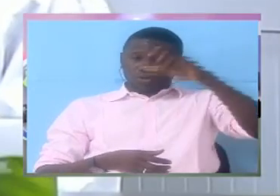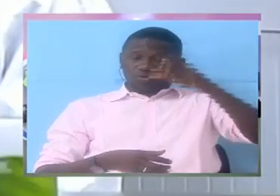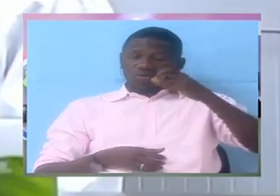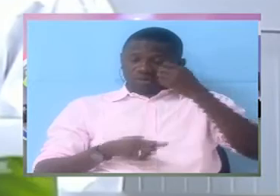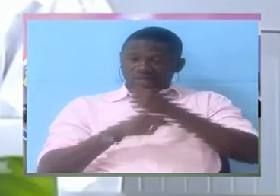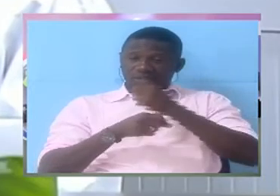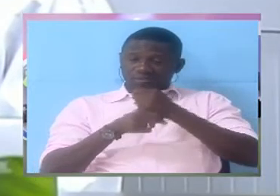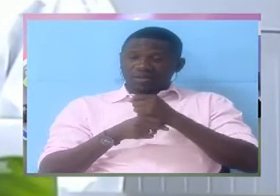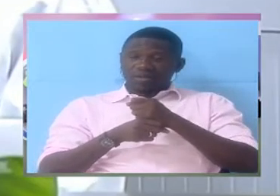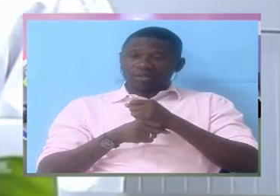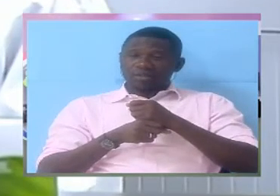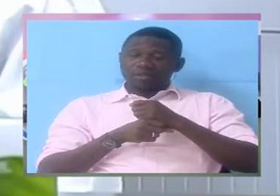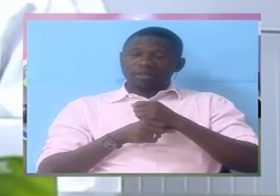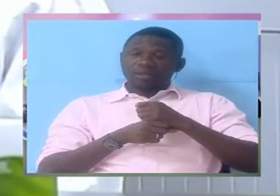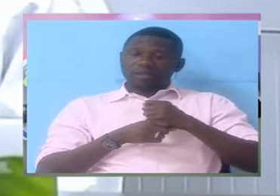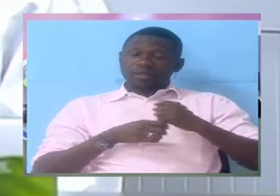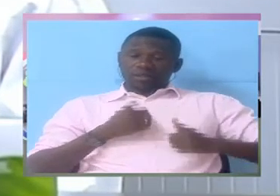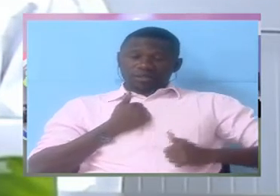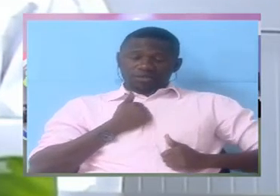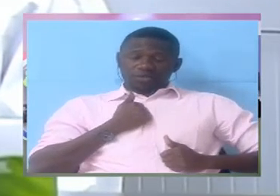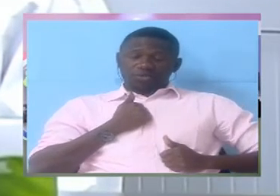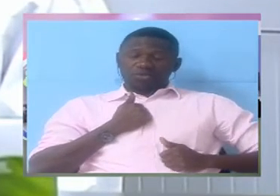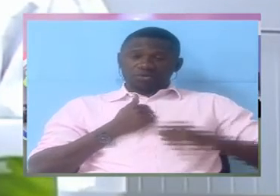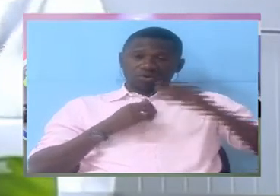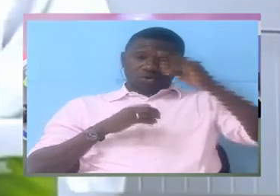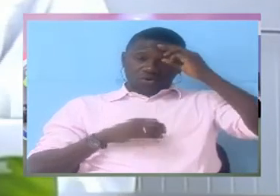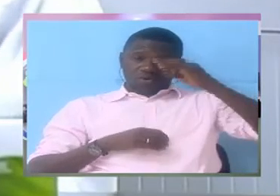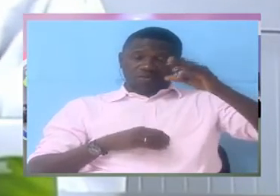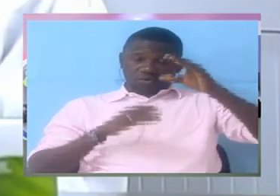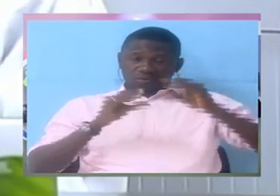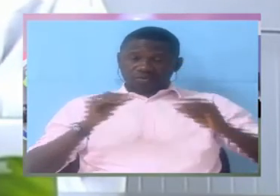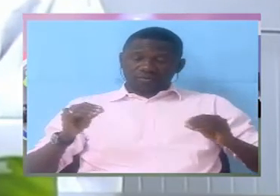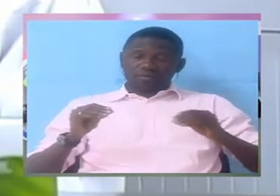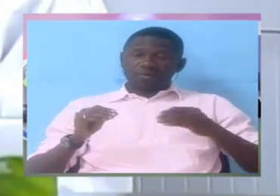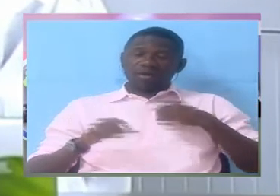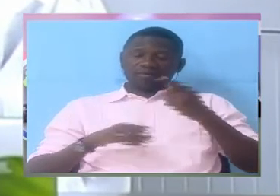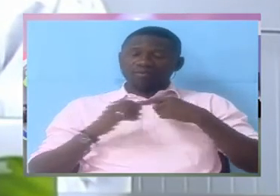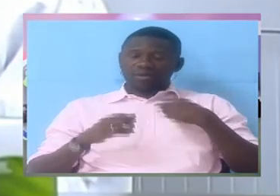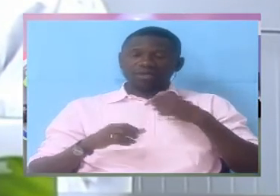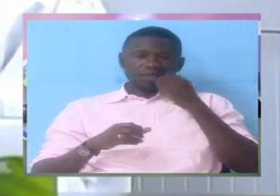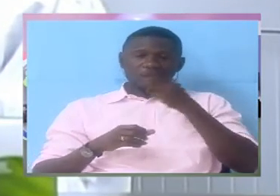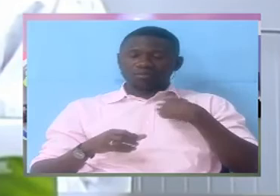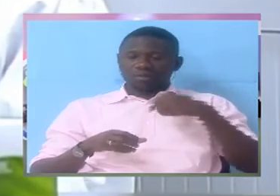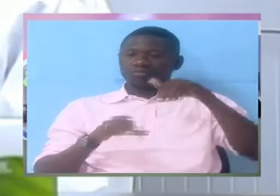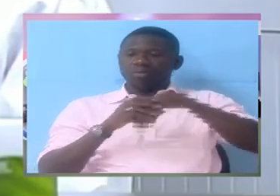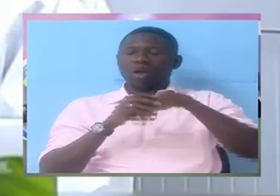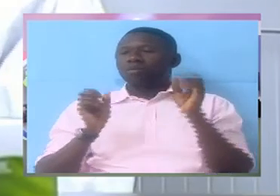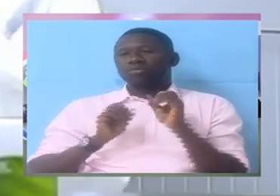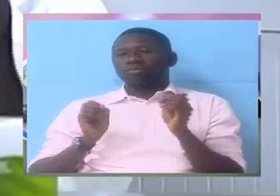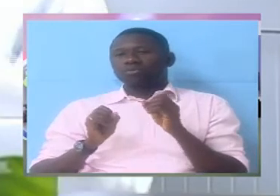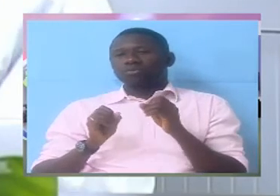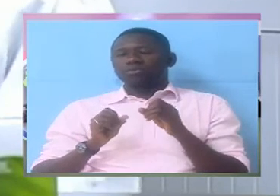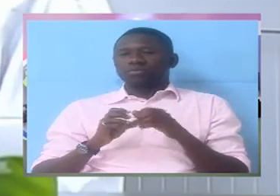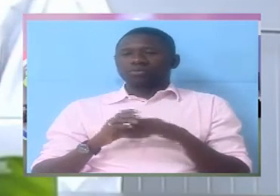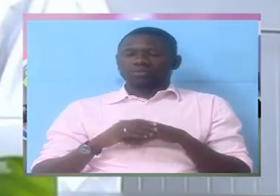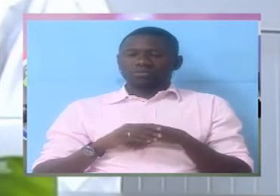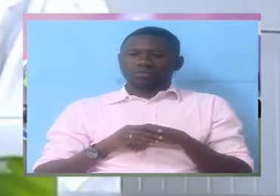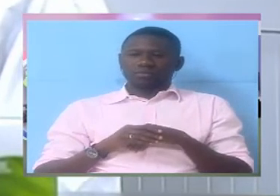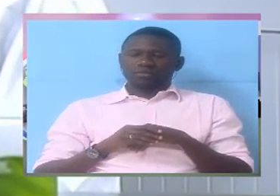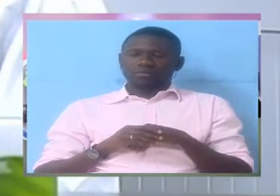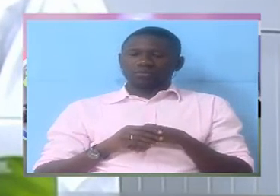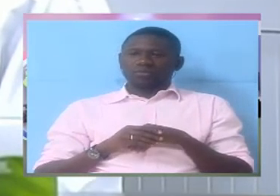the interior. Mm-hmm. I was exonerated. You are exonerated. From the commission's report. Come and see the